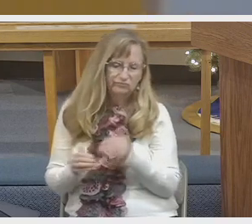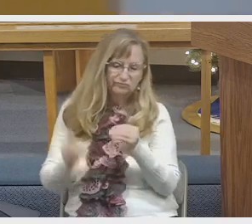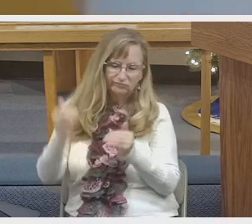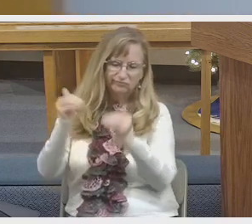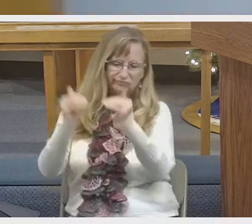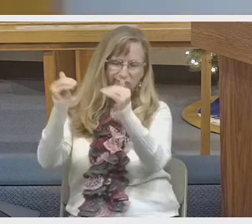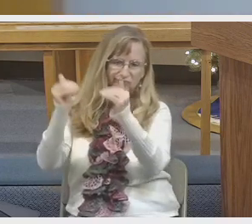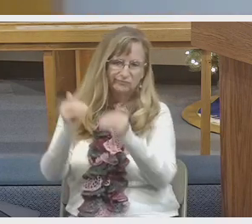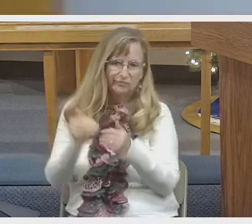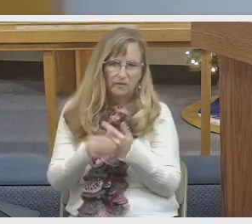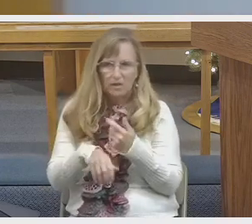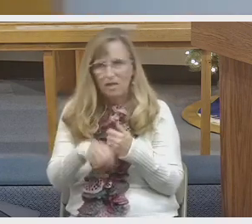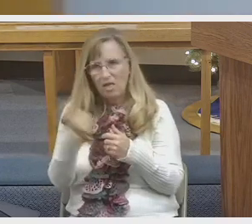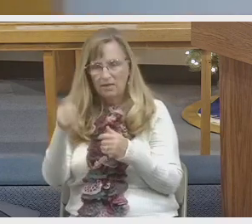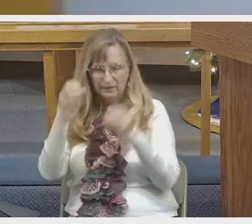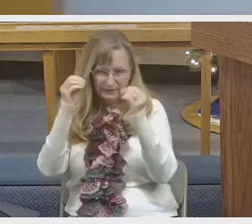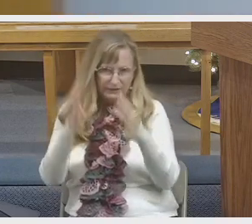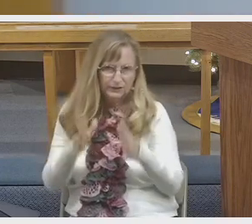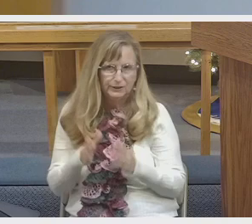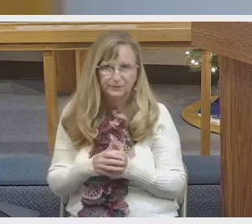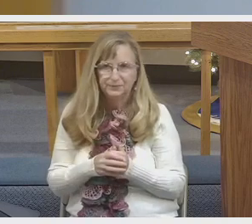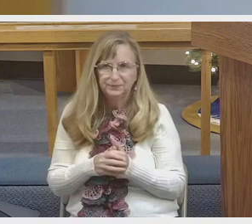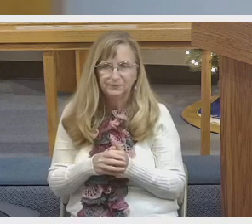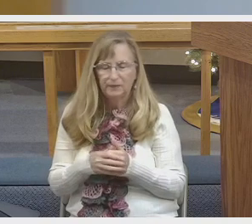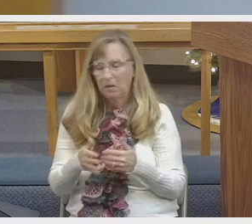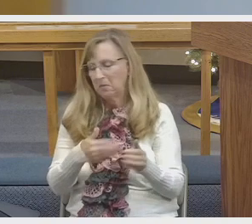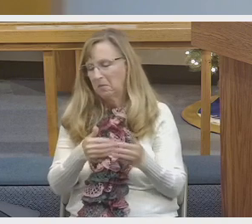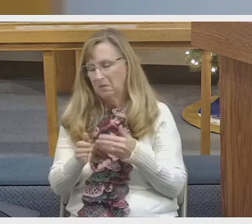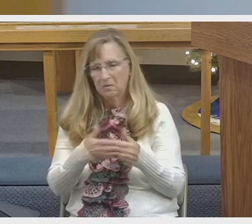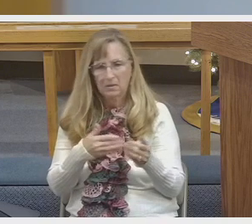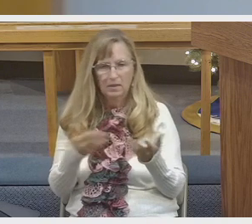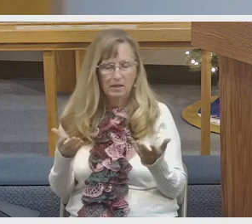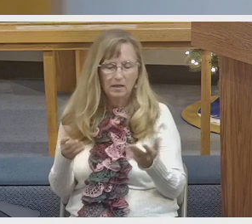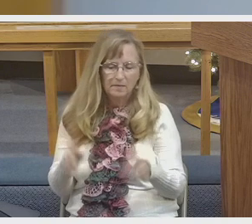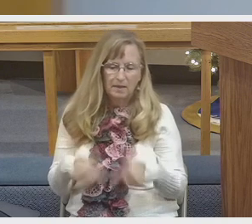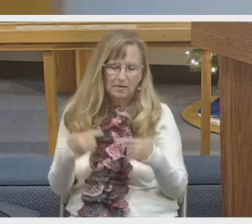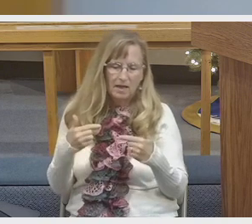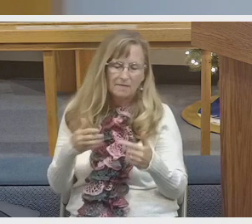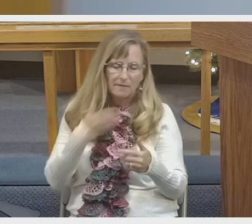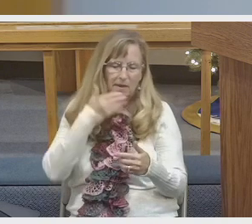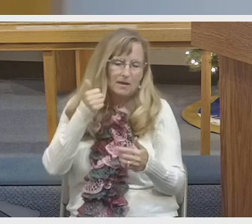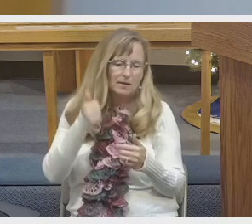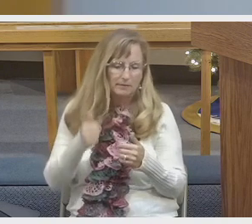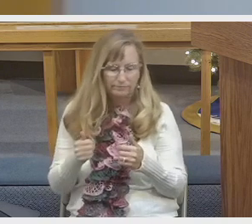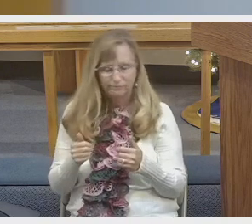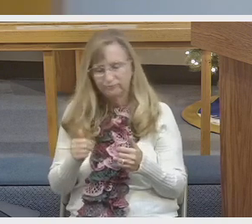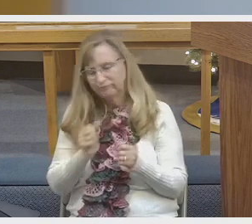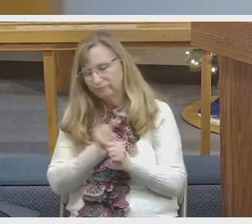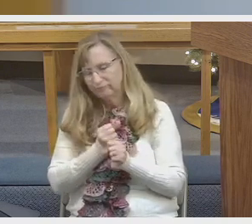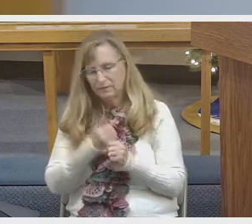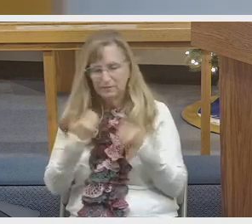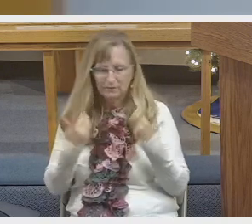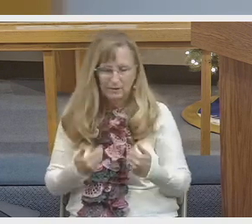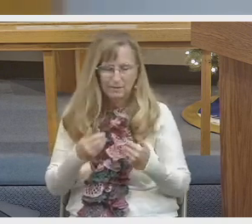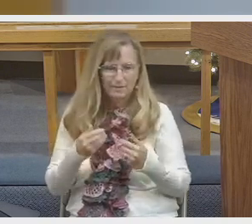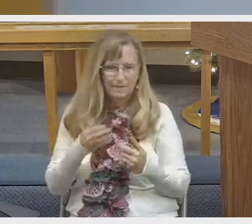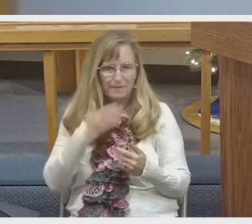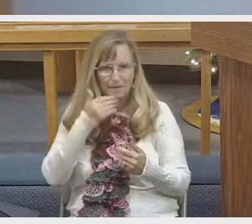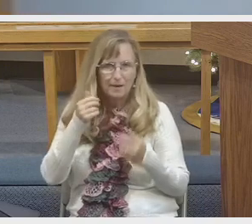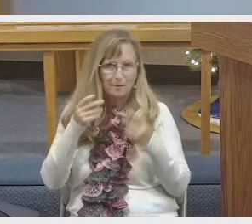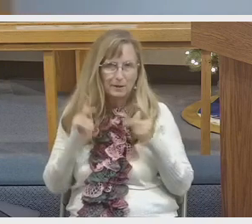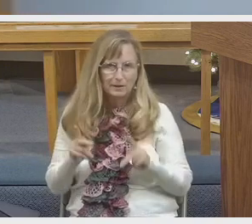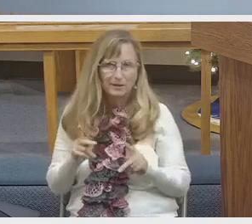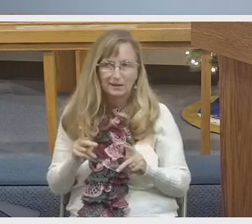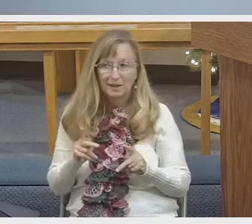and whoever else because he makes my life better, makes me a better person. And I don't really think a